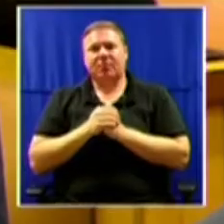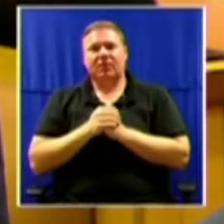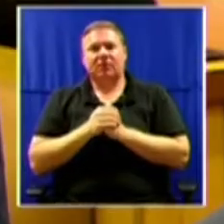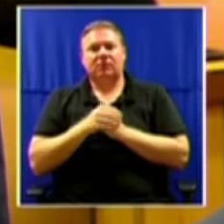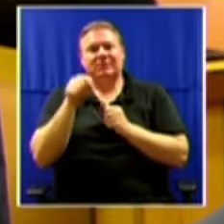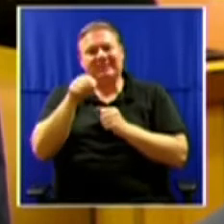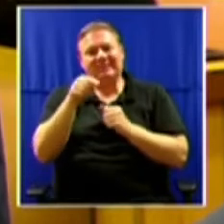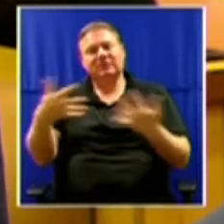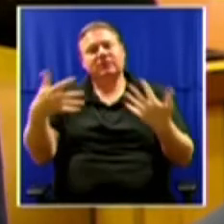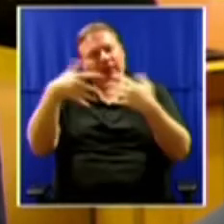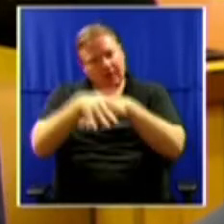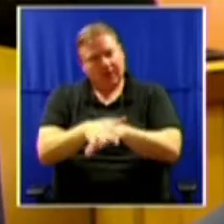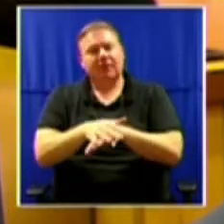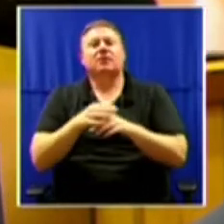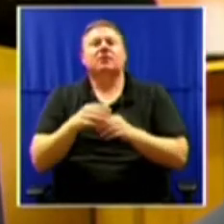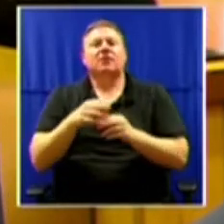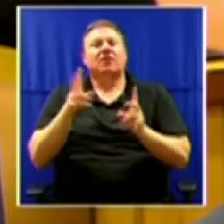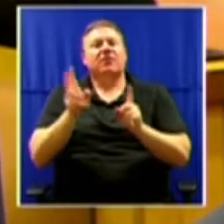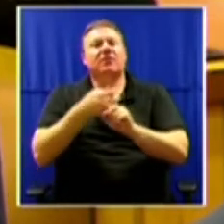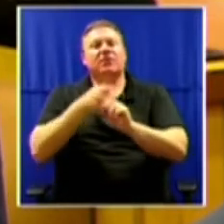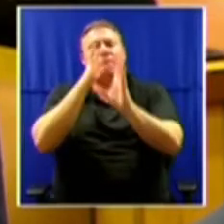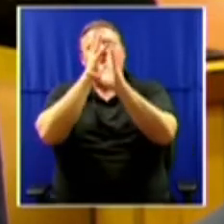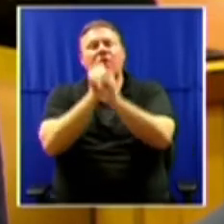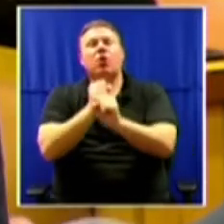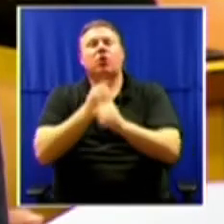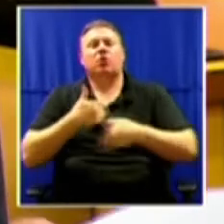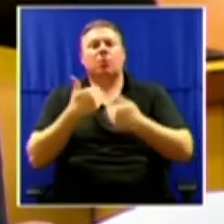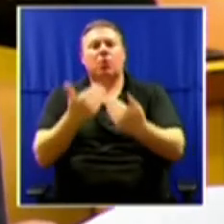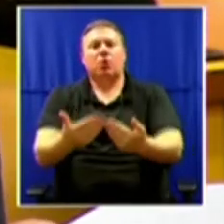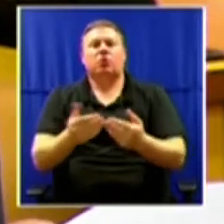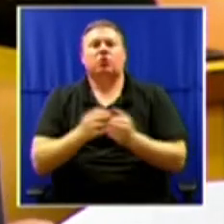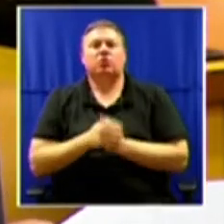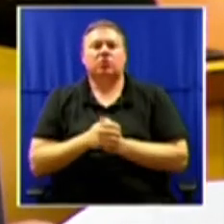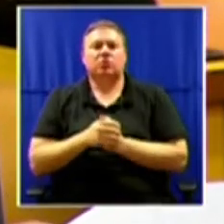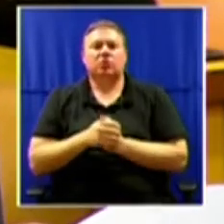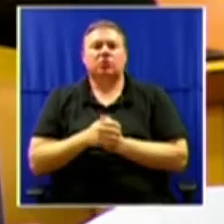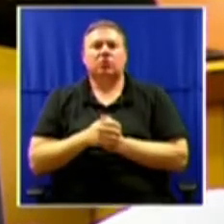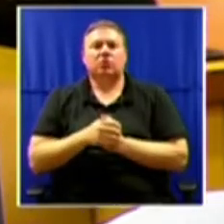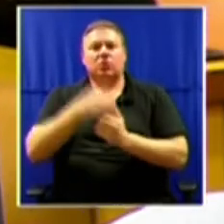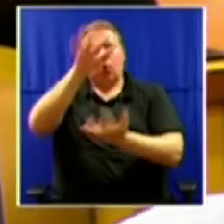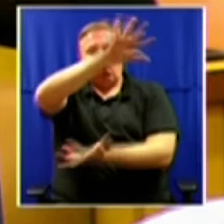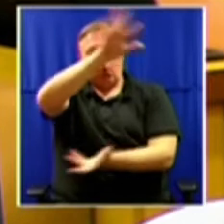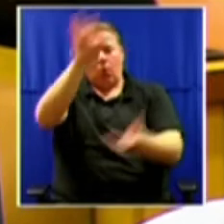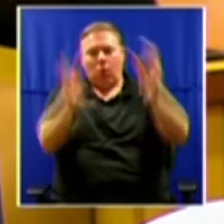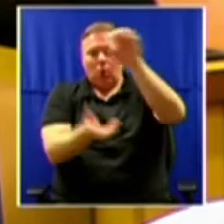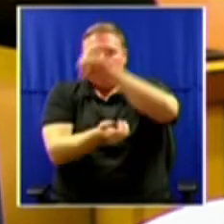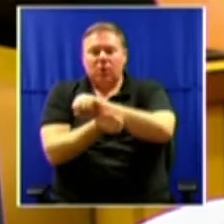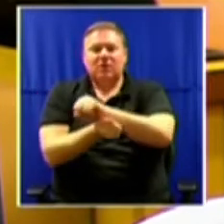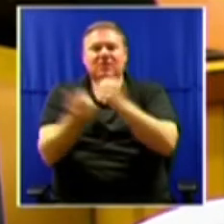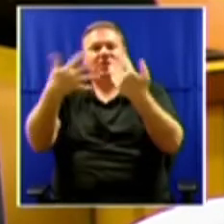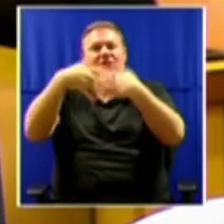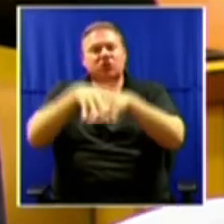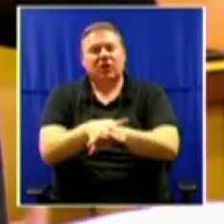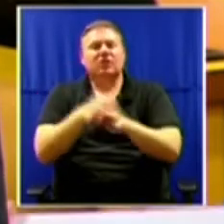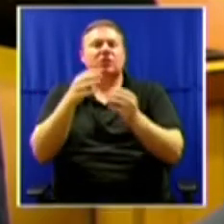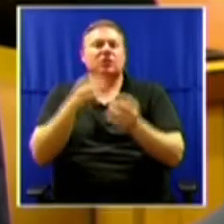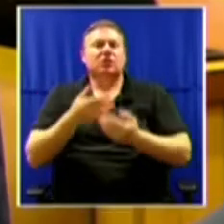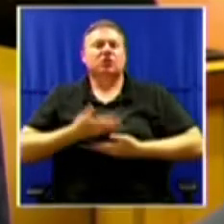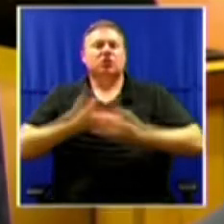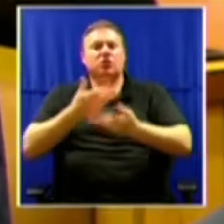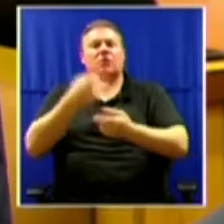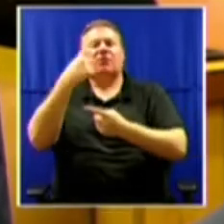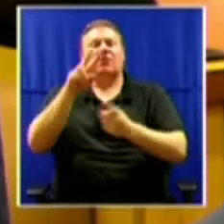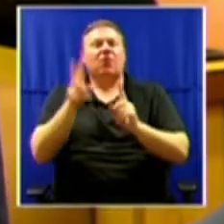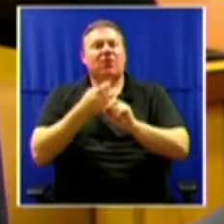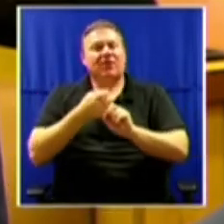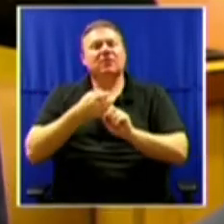current victim-centric approach and is to ensure a holistic, integrated service being provided to victims at these